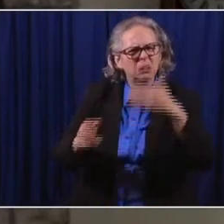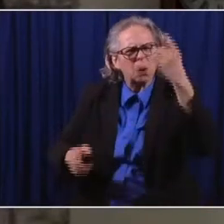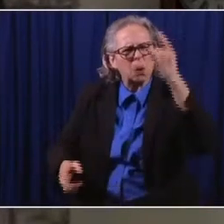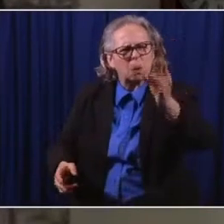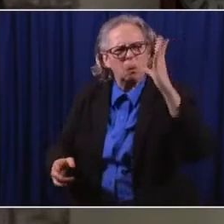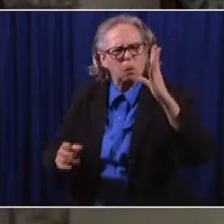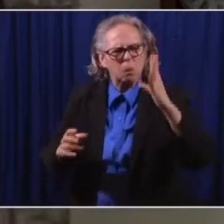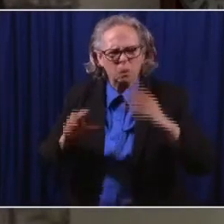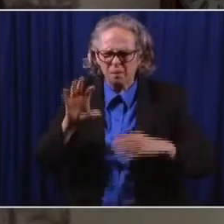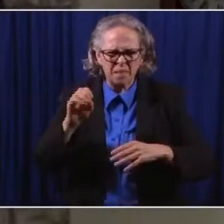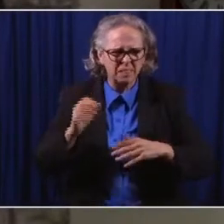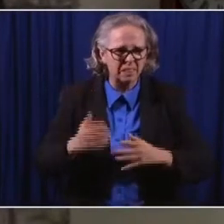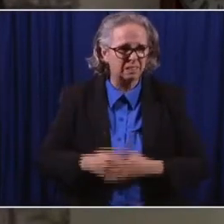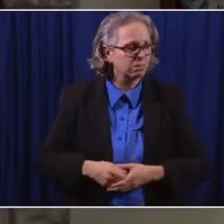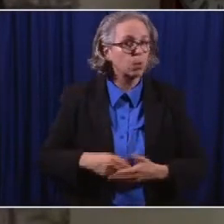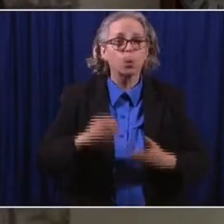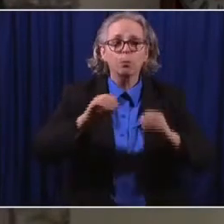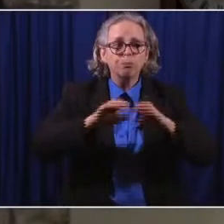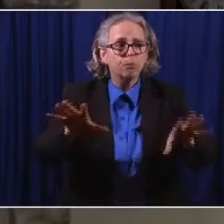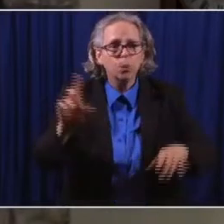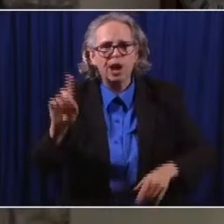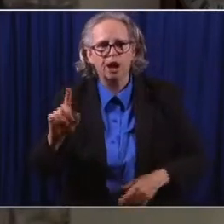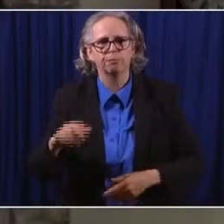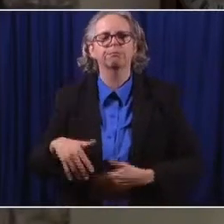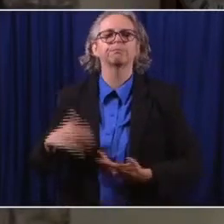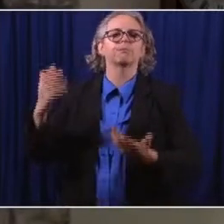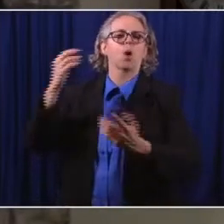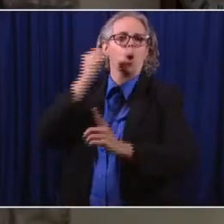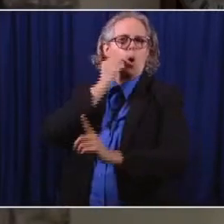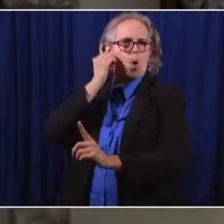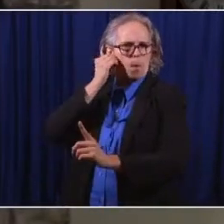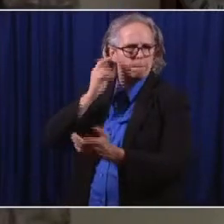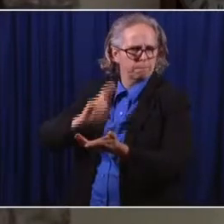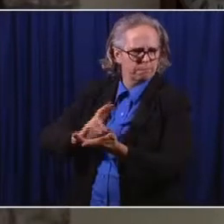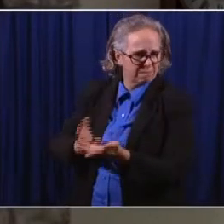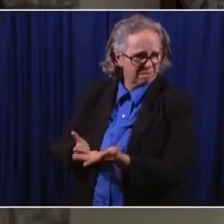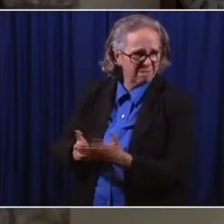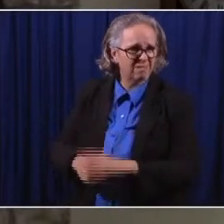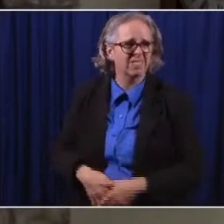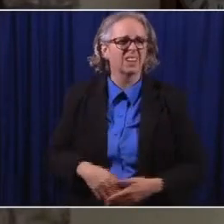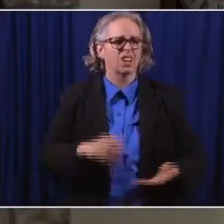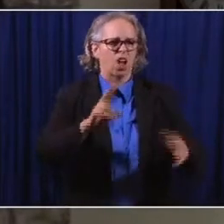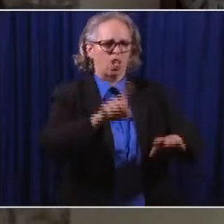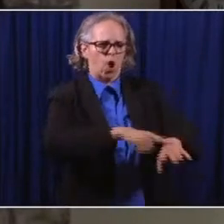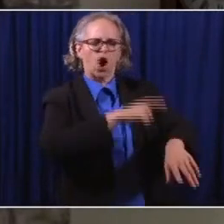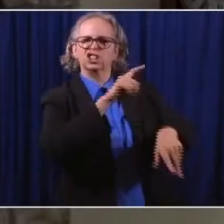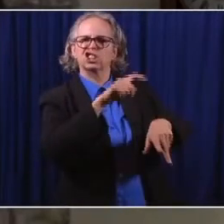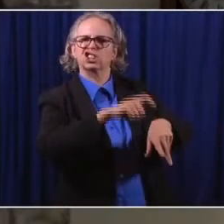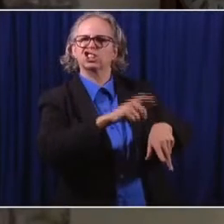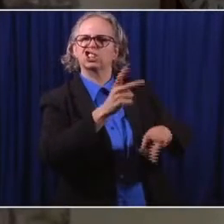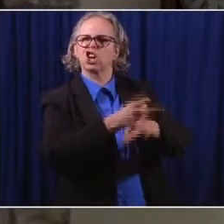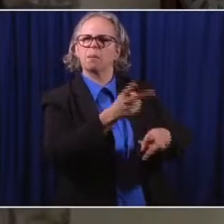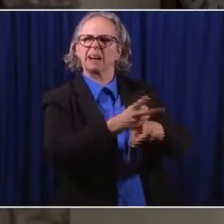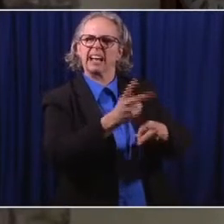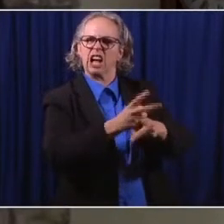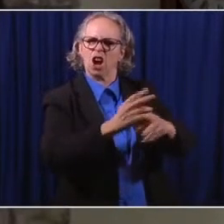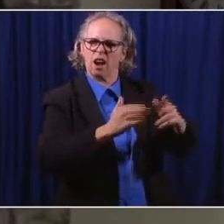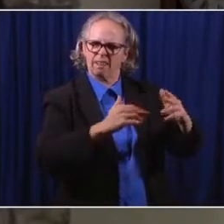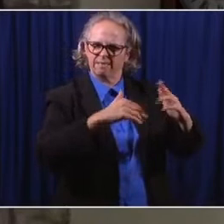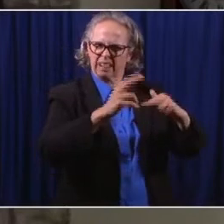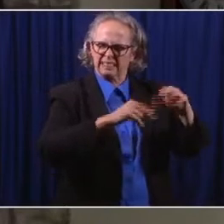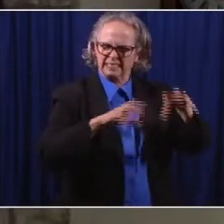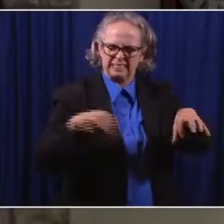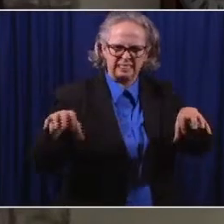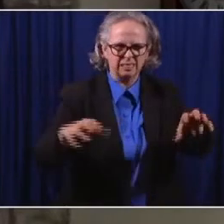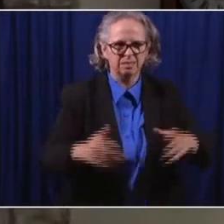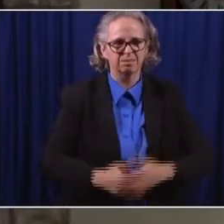outbreaks in a group home and have worked hard to control a large outbreak in a long-term care facility. Lucas County. Lucas